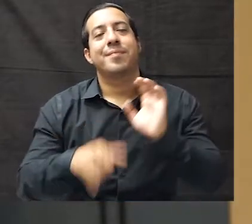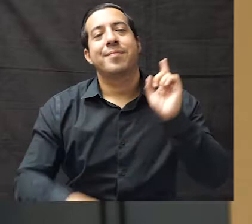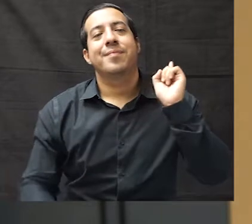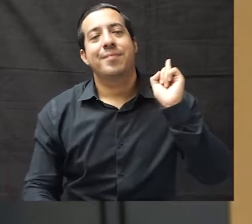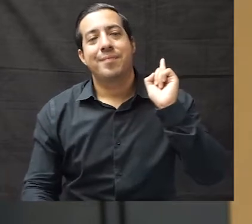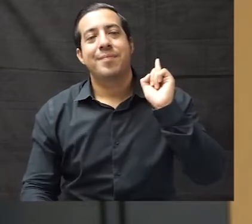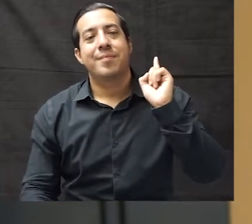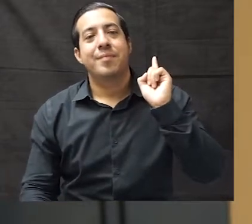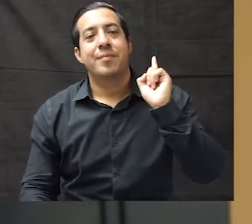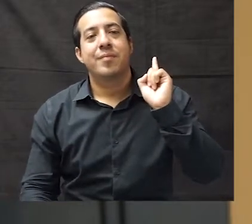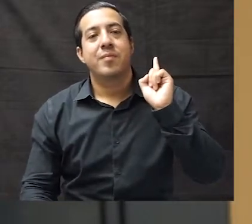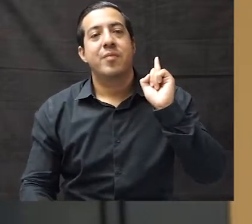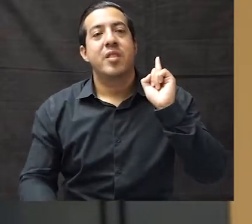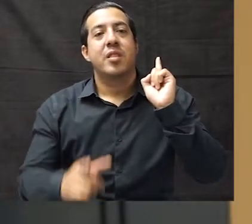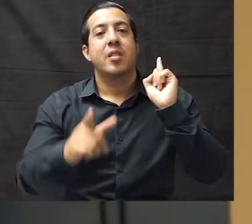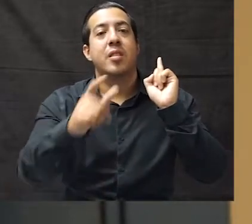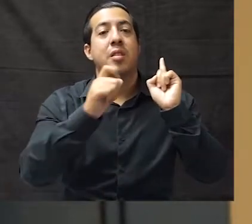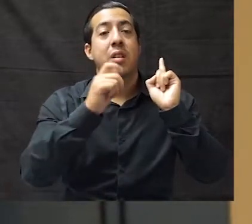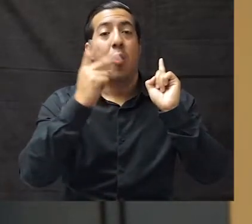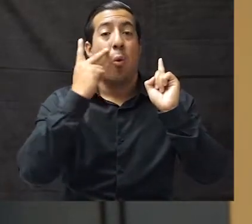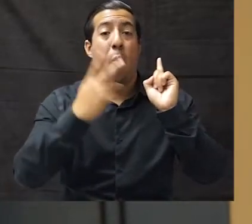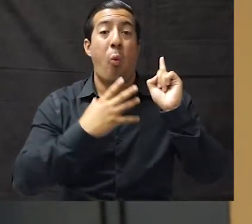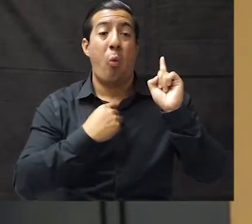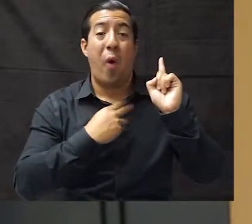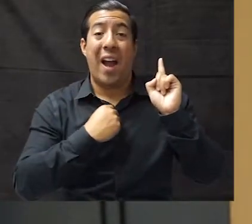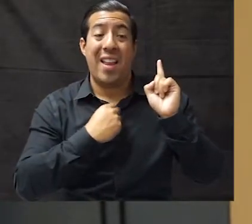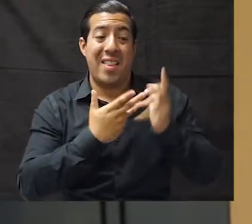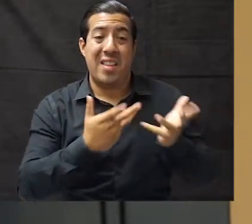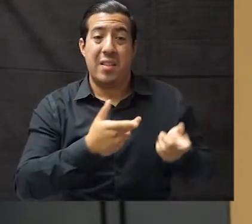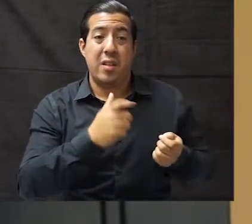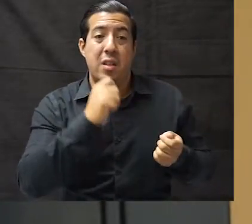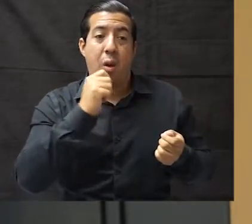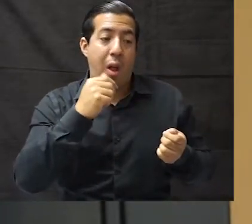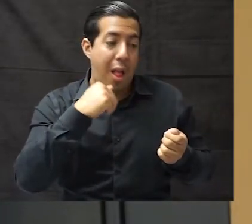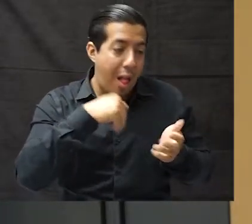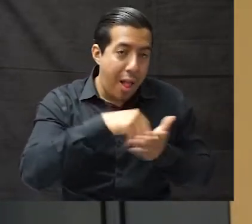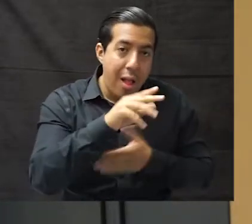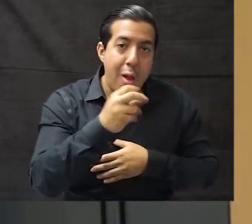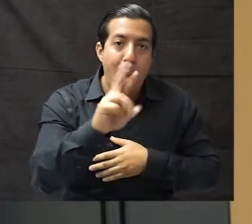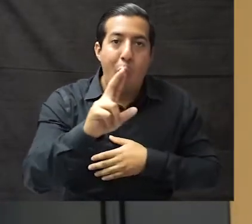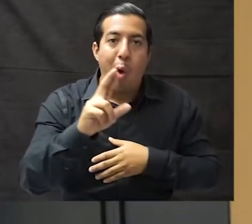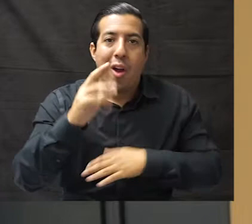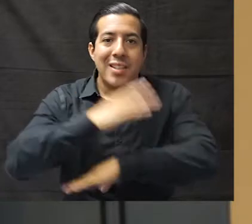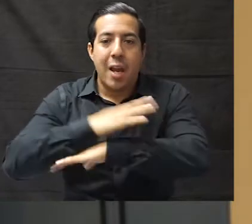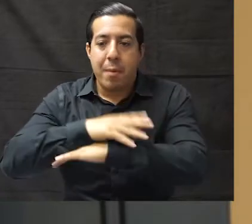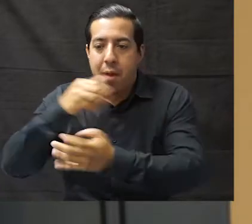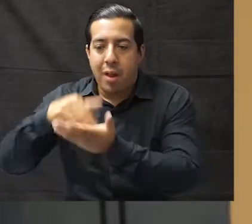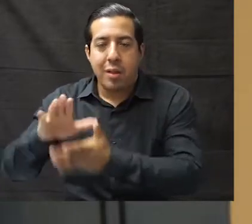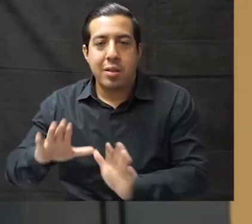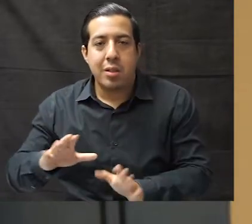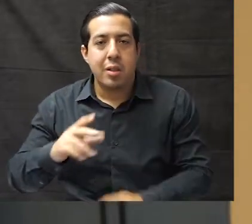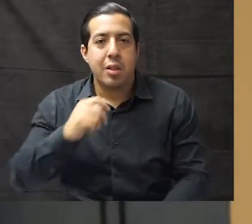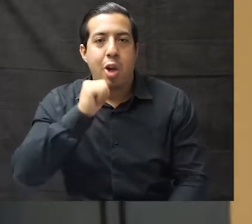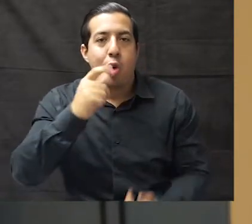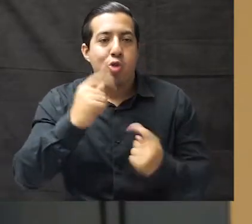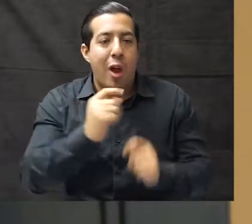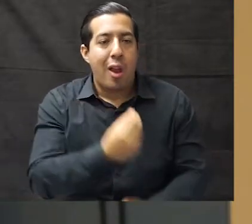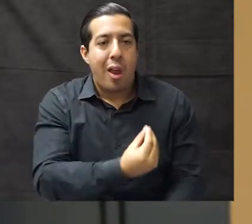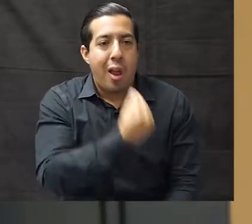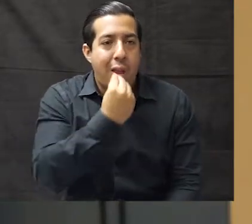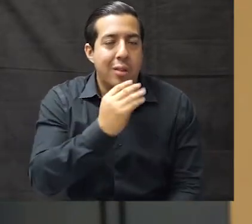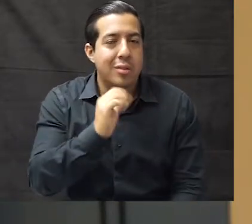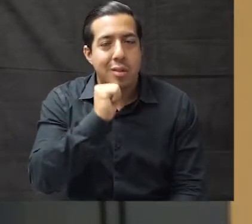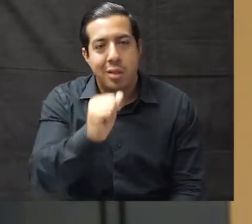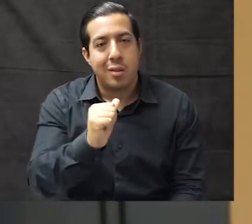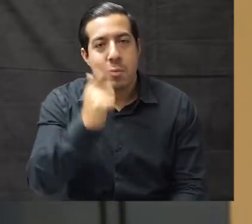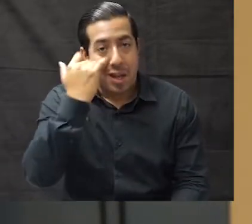All right, still not advancing. Yeah. So we talk about some of the field tests. And we talk about that fentanyl flyer. So these are some of the problems. If you go, just hit the next